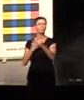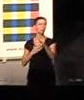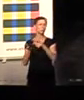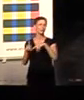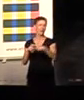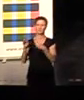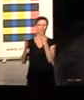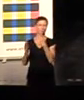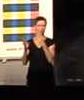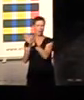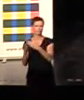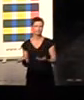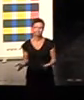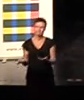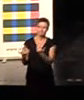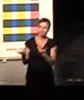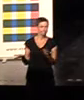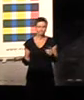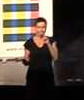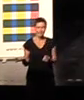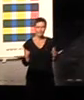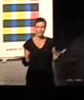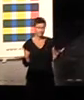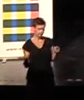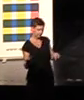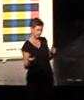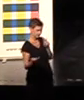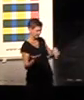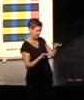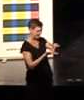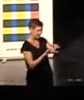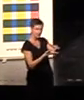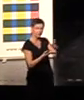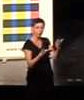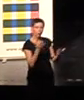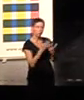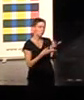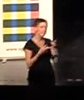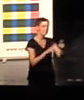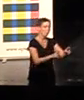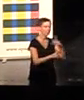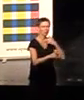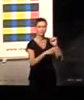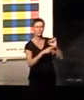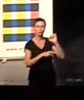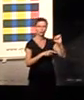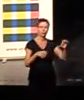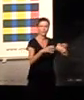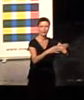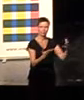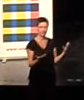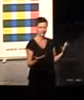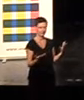dr texas en discussie in cities the maiden's opnieuw vormgaf solidariteit in